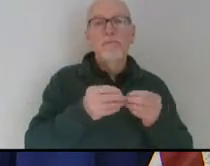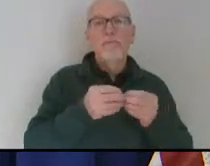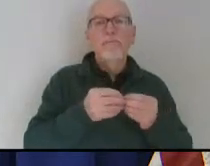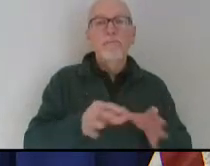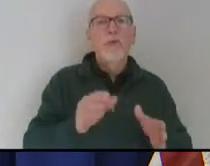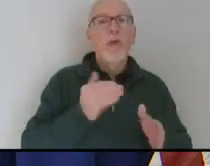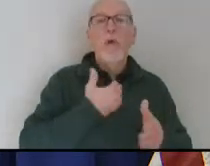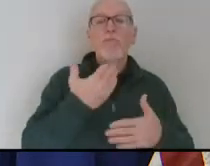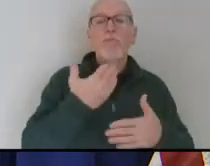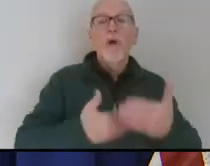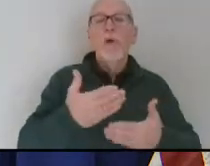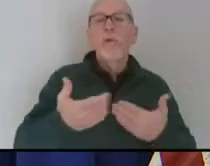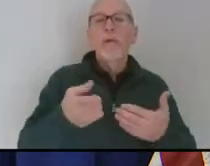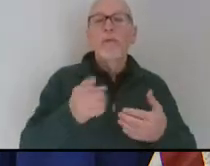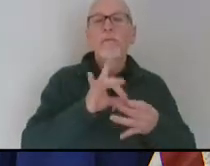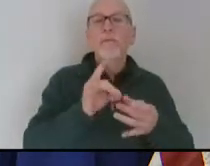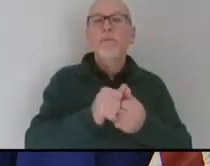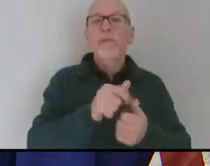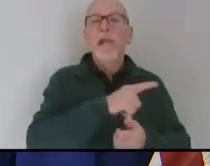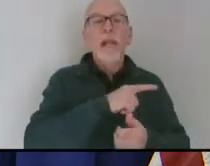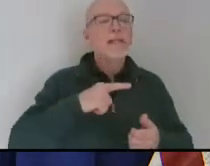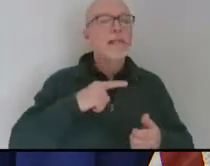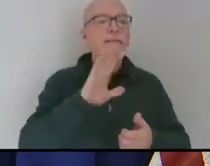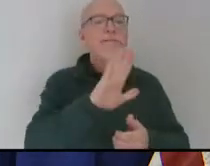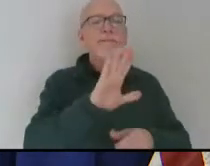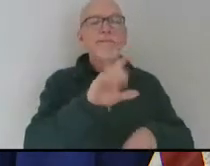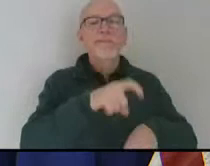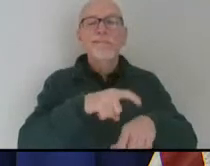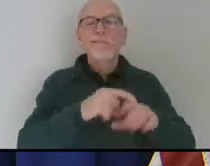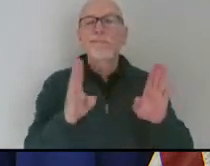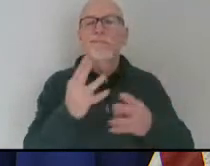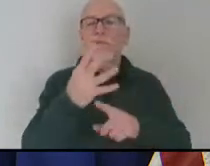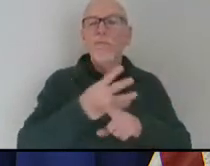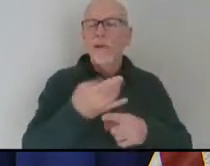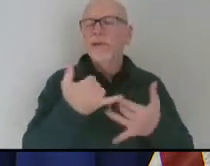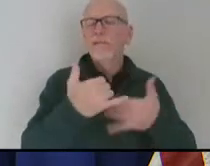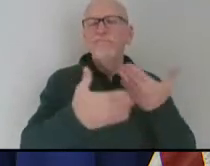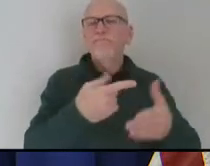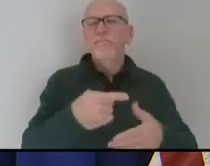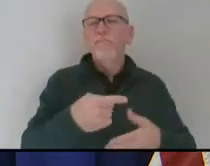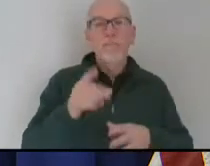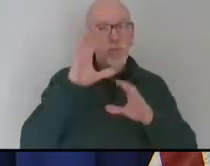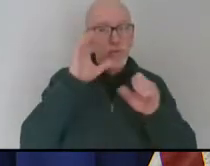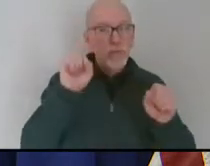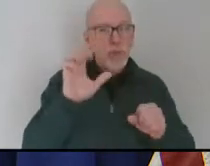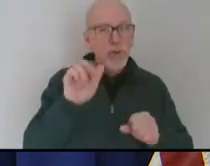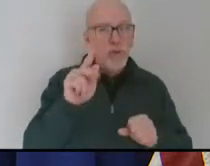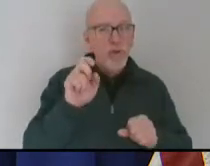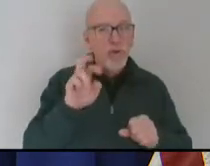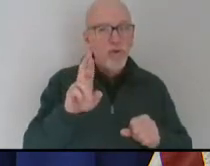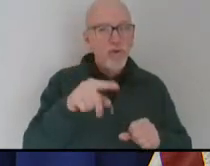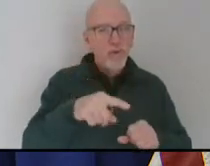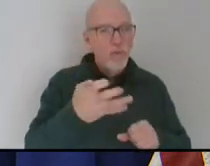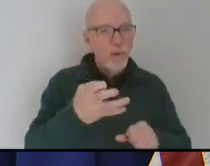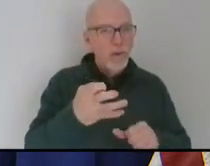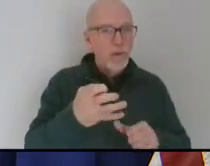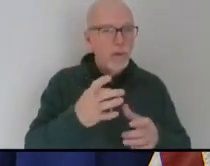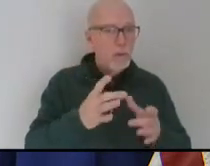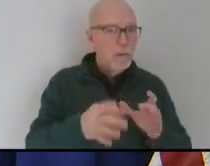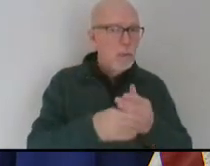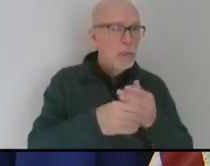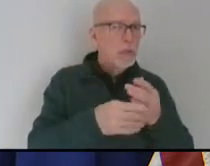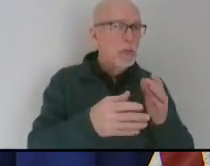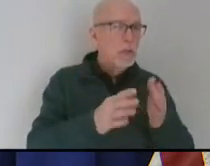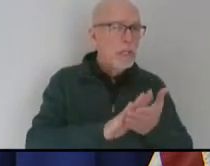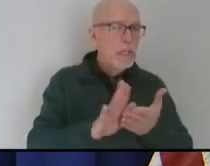progress in terms of the legislative calendar in this 4-month period. Superintendent Carter, you want to follow up or add to or clean